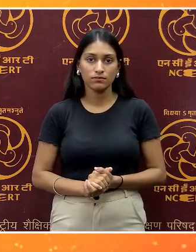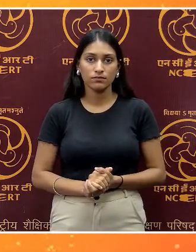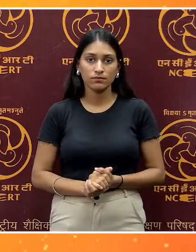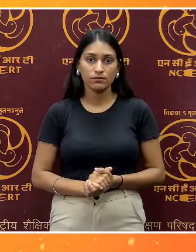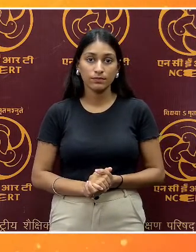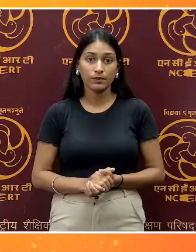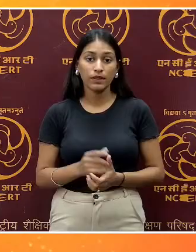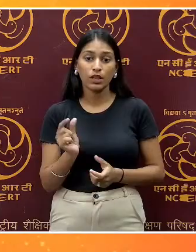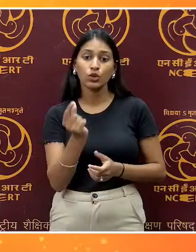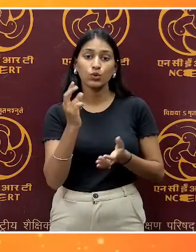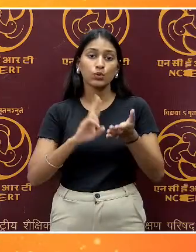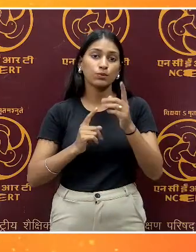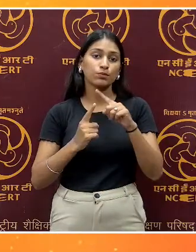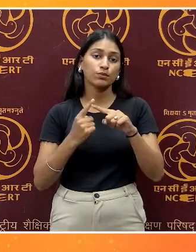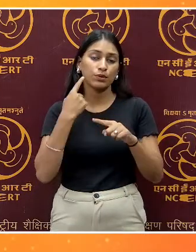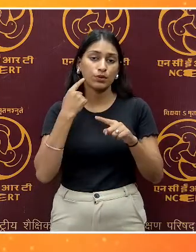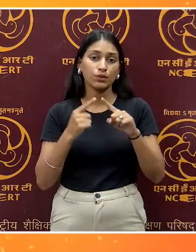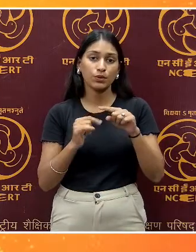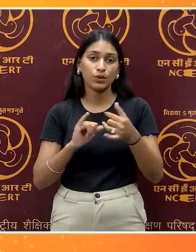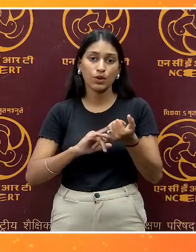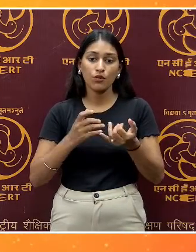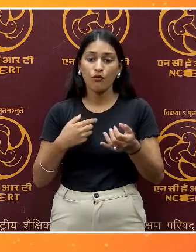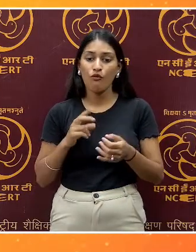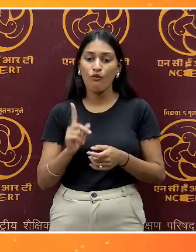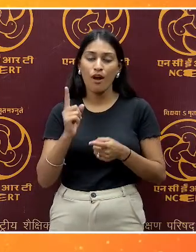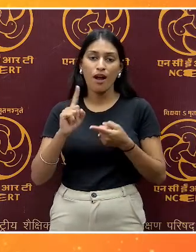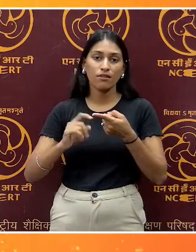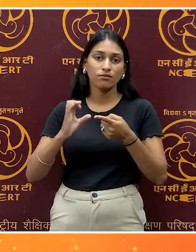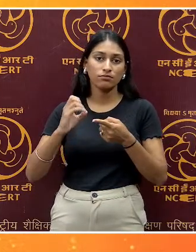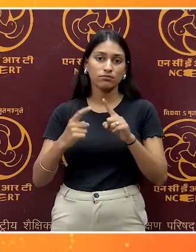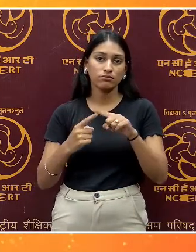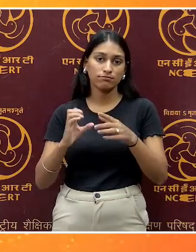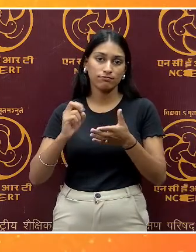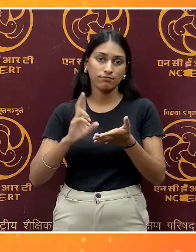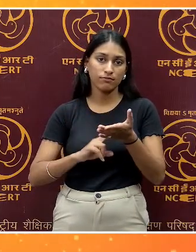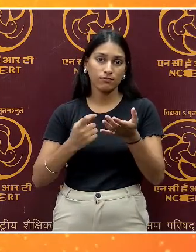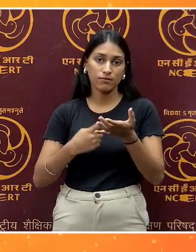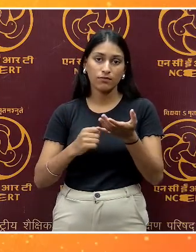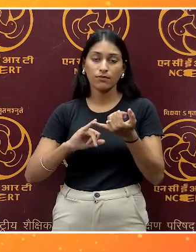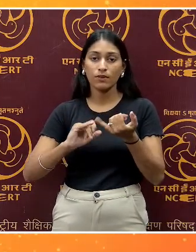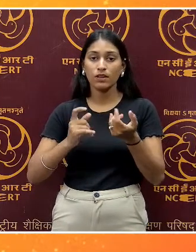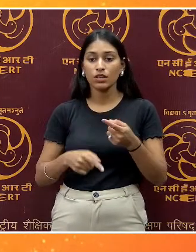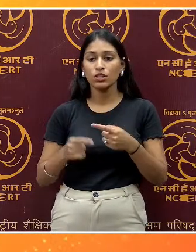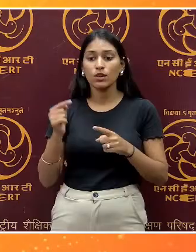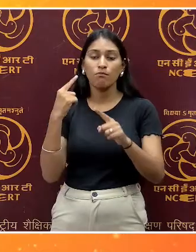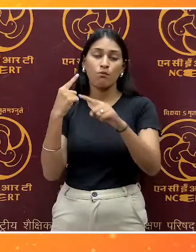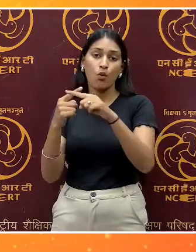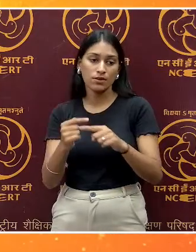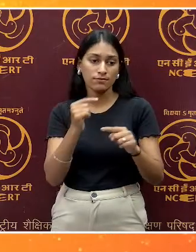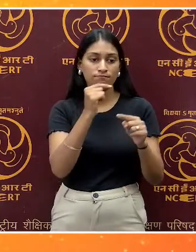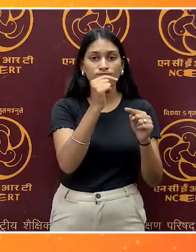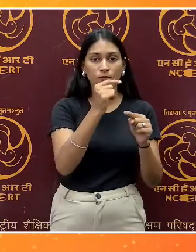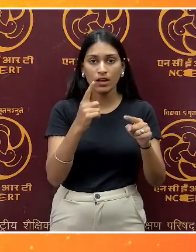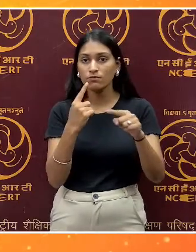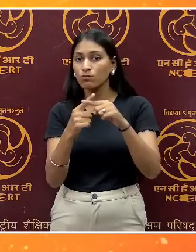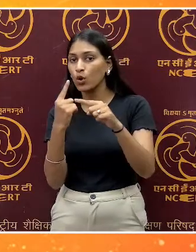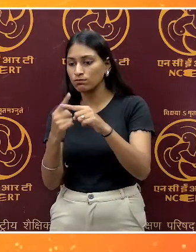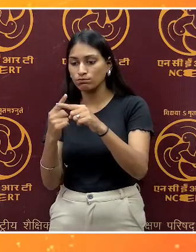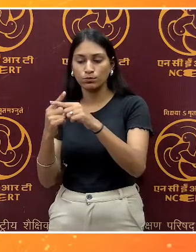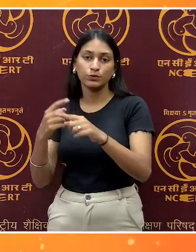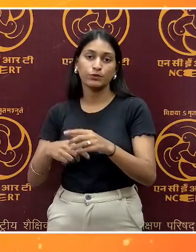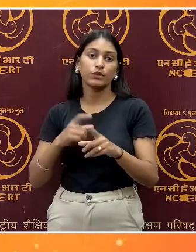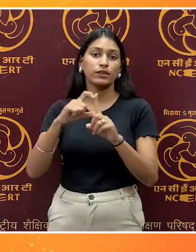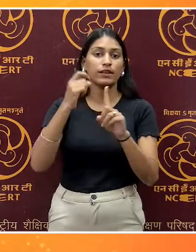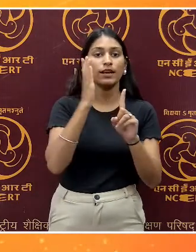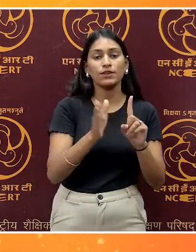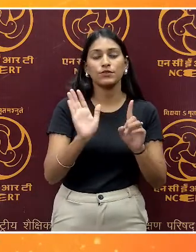Unit vectors along positive x direction, positive y direction and positive z direction, they have been